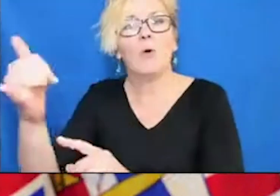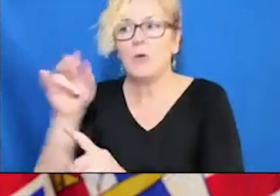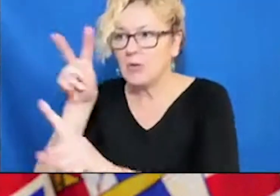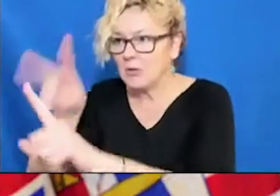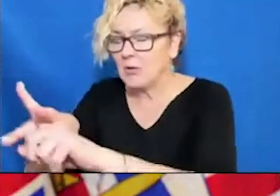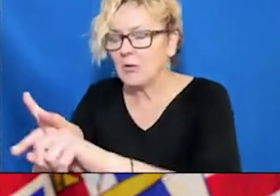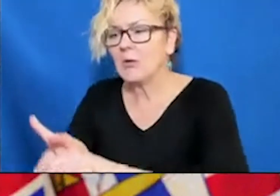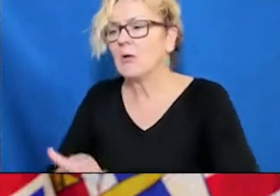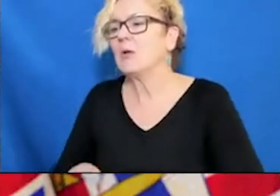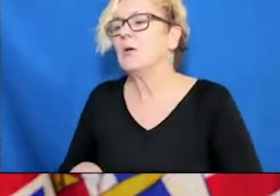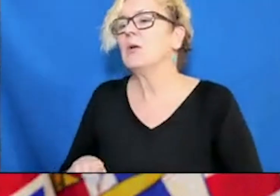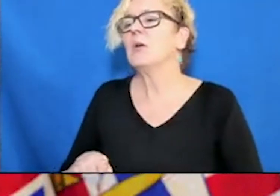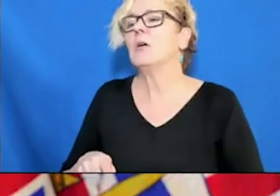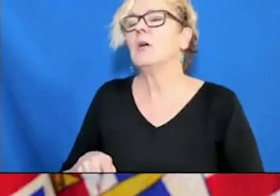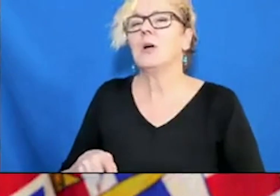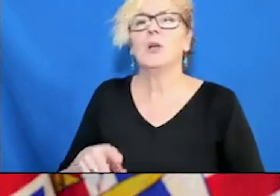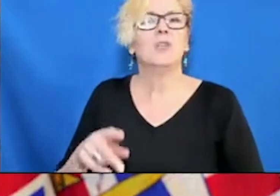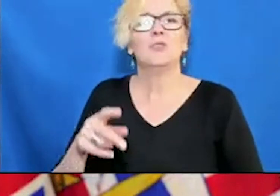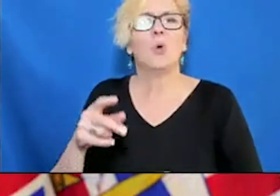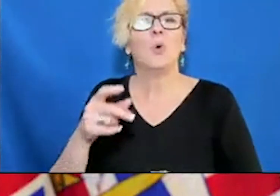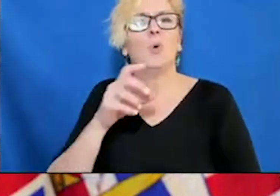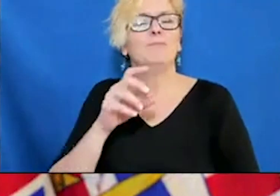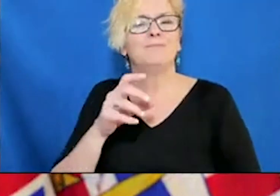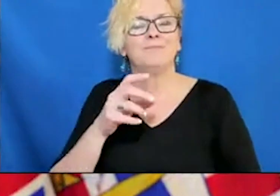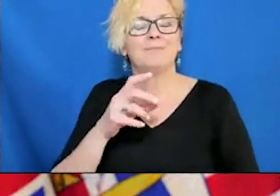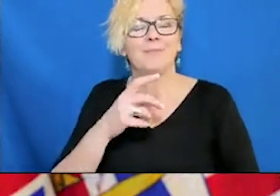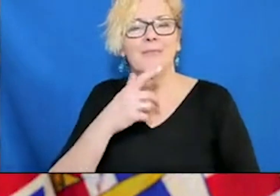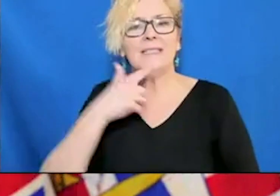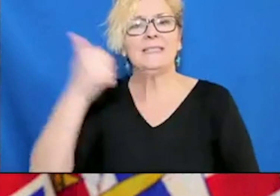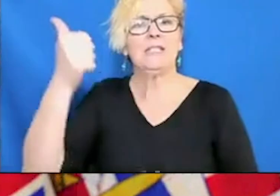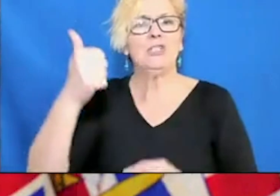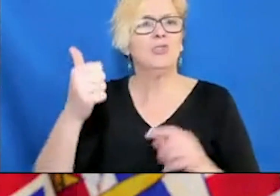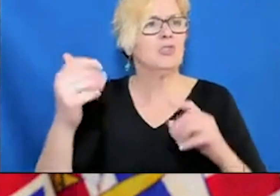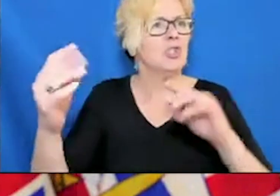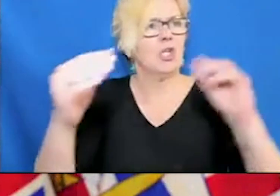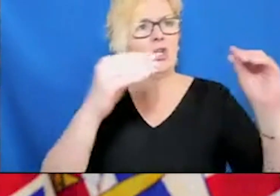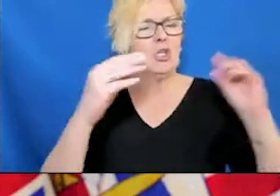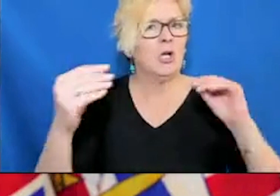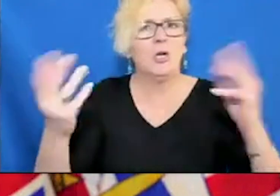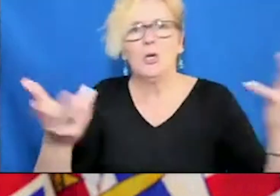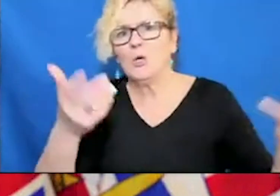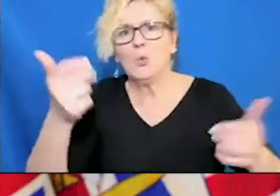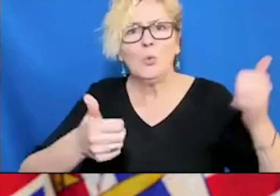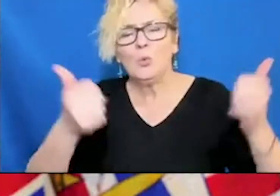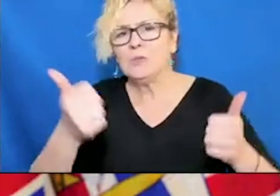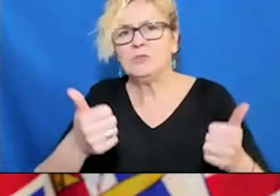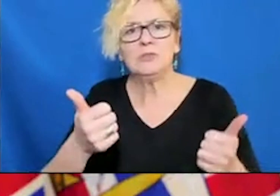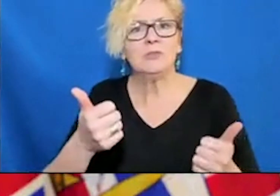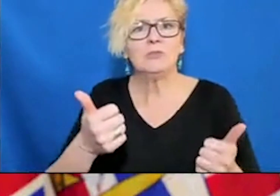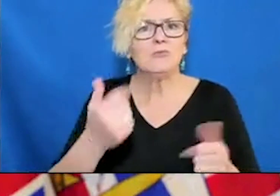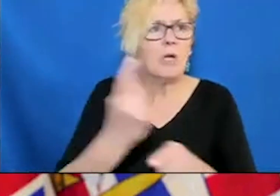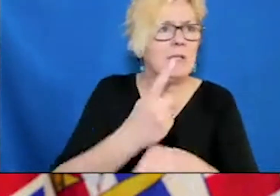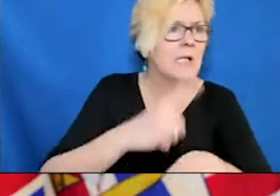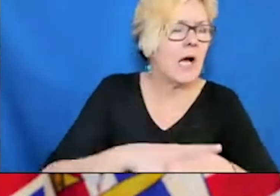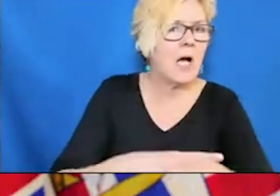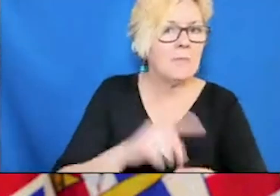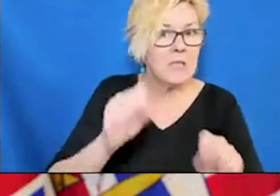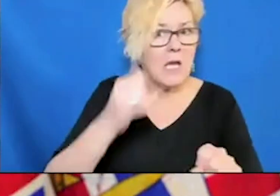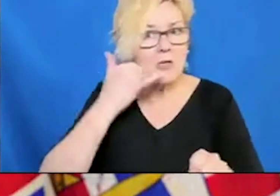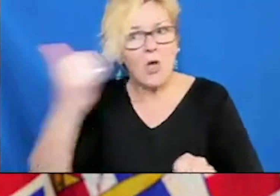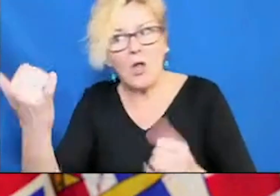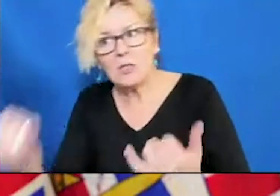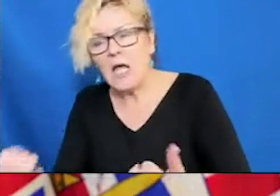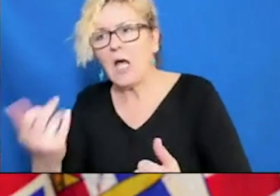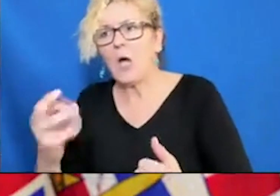appointment before you technically qualify. Is that true? And if so, isn't that a little confusing if what you guys are advertising isn't